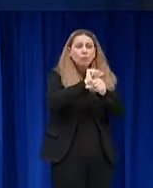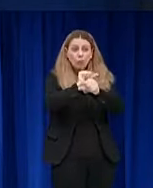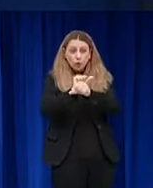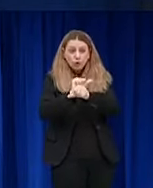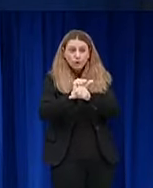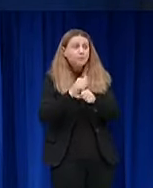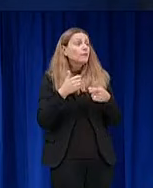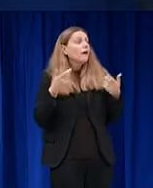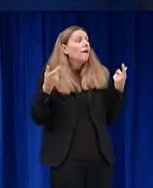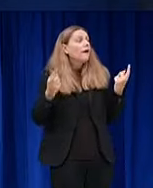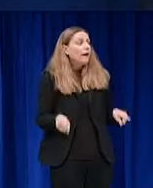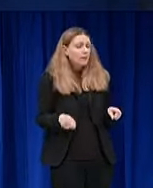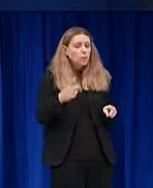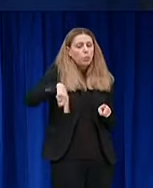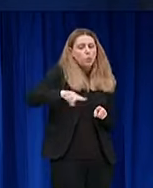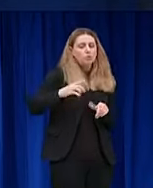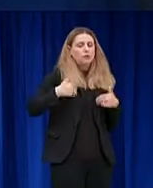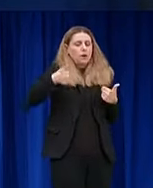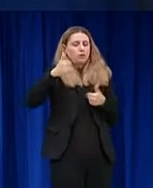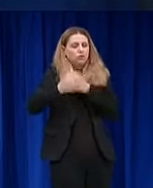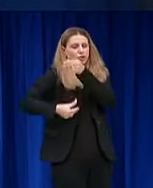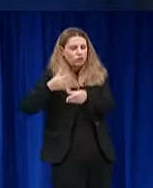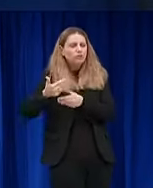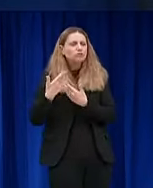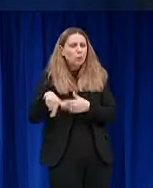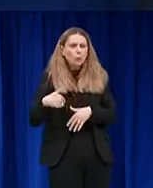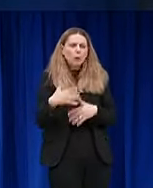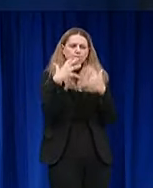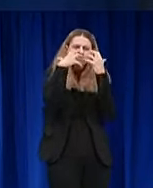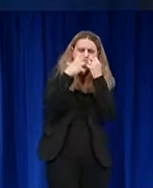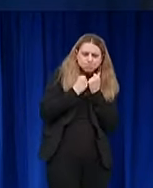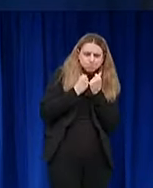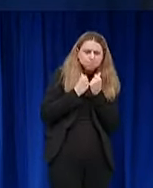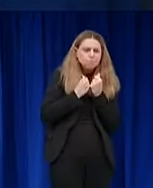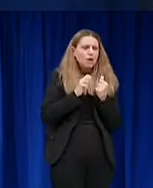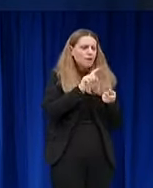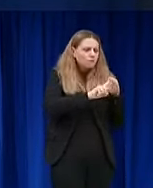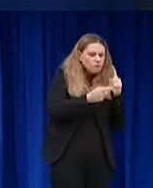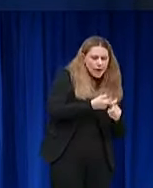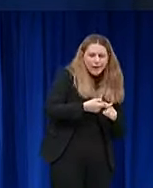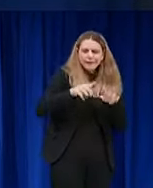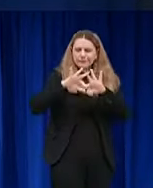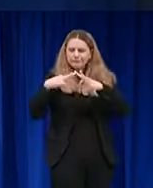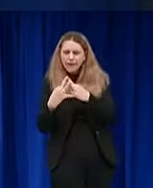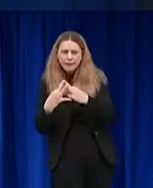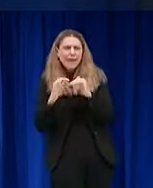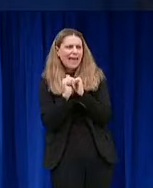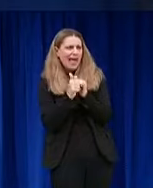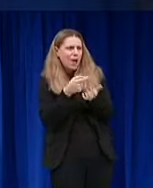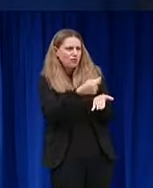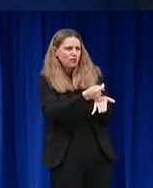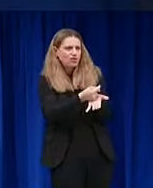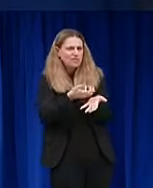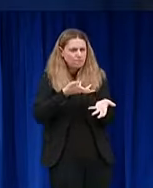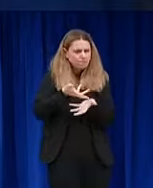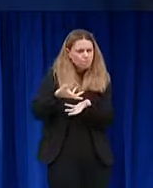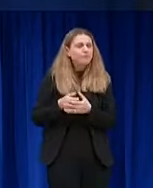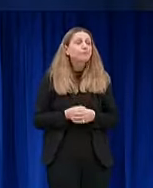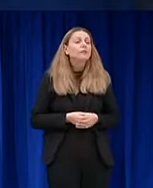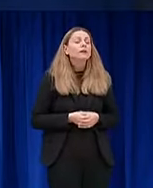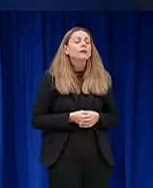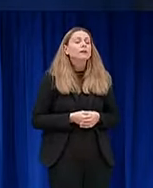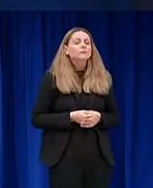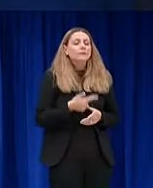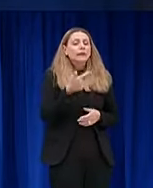about others, their friends and family, and how they are treated. In addition, according to Gallup, younger